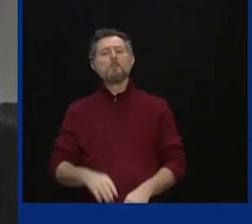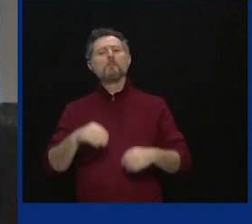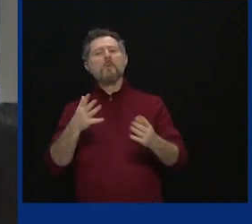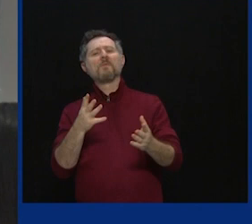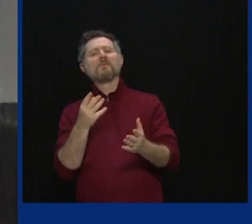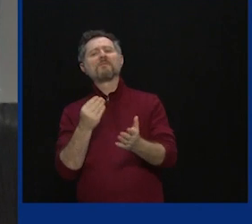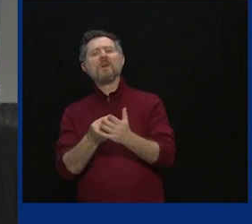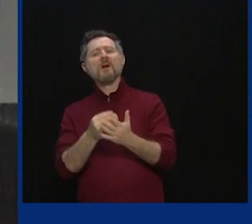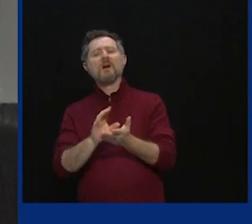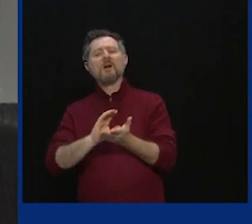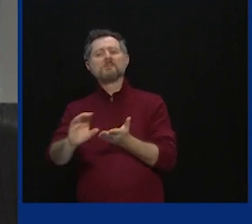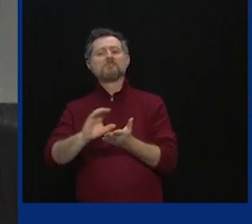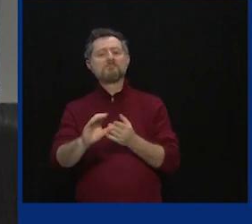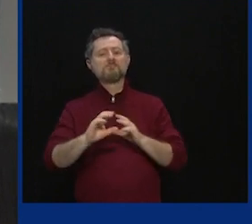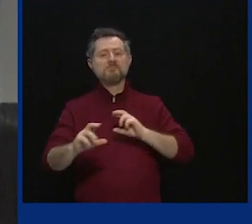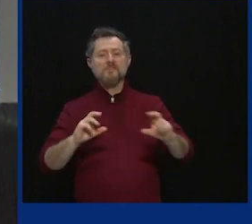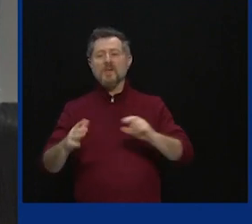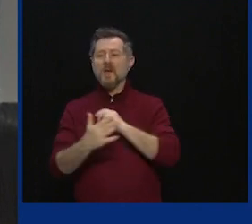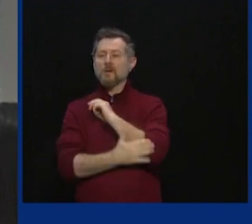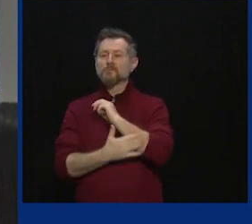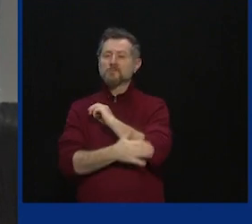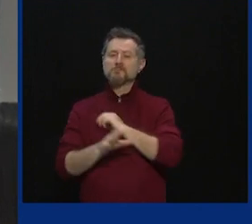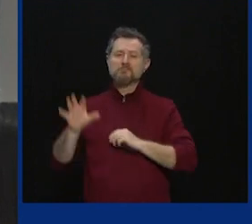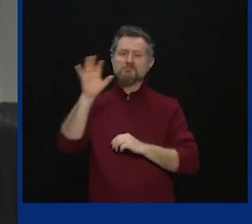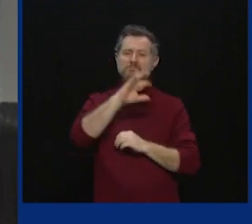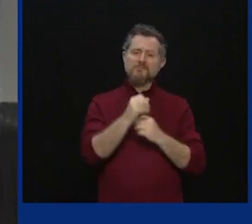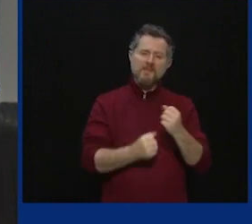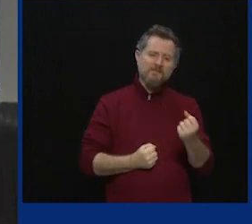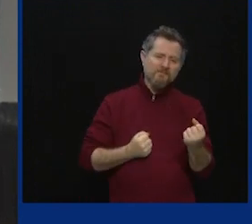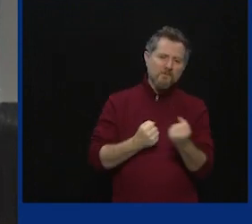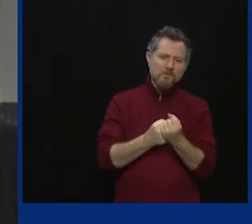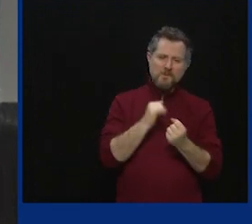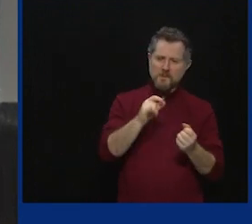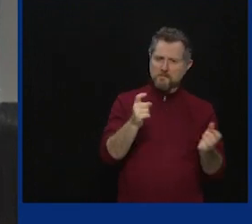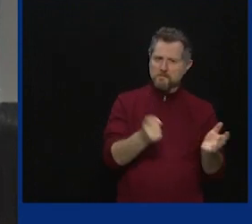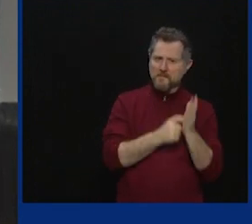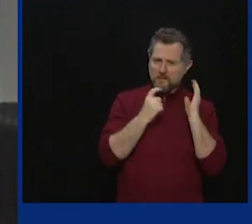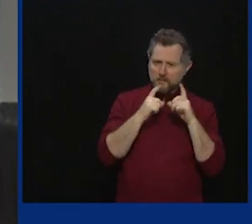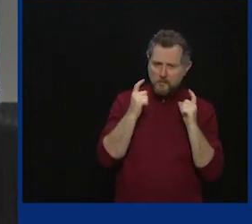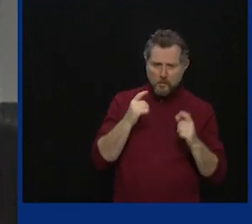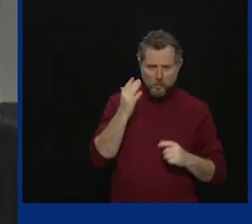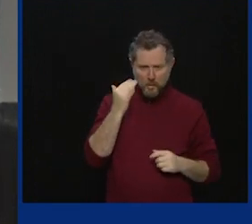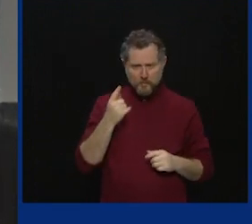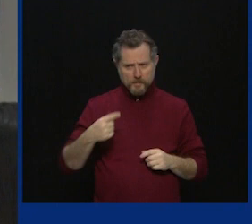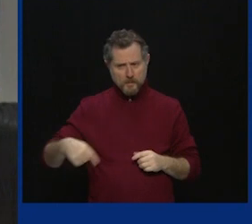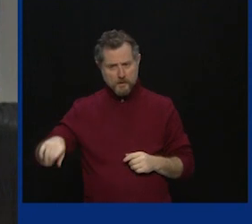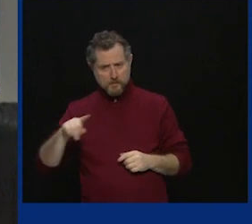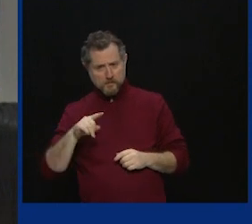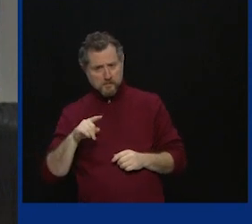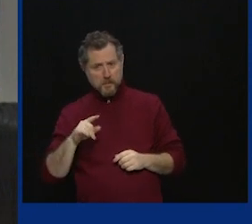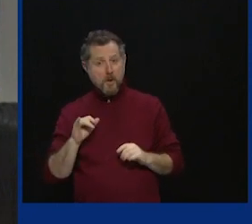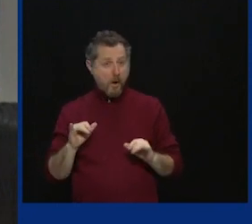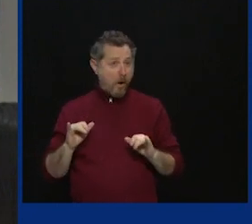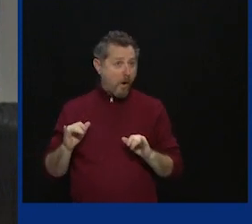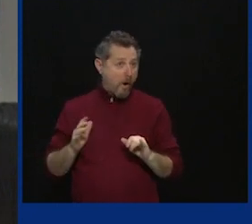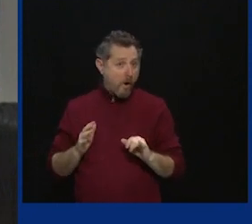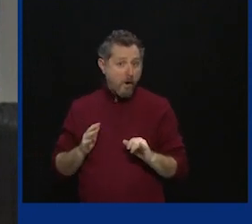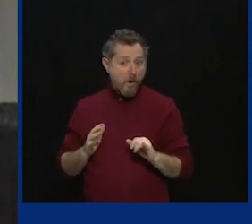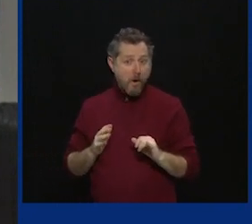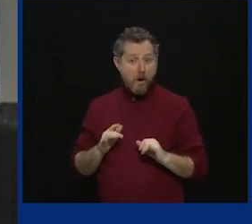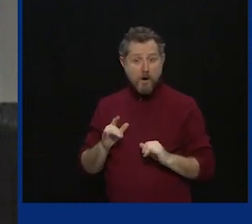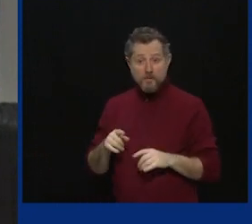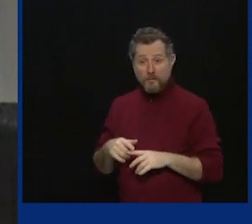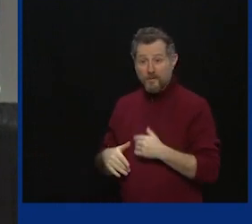are they supposed to take, what's the incentive to take it seriously other than, a trust system? How would counties take it